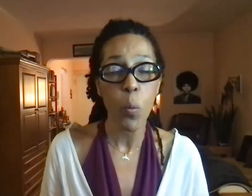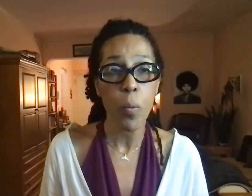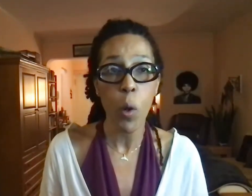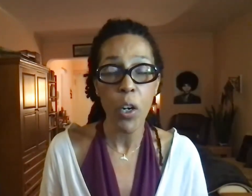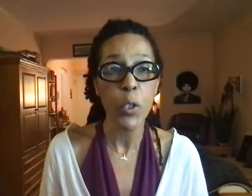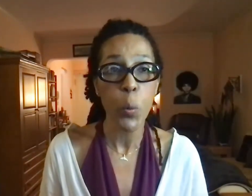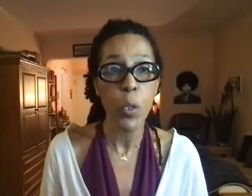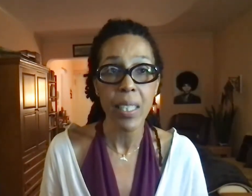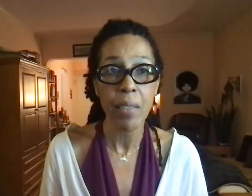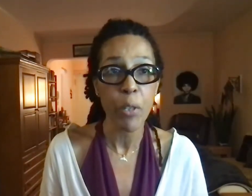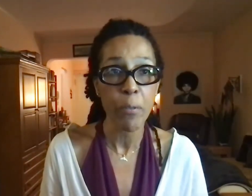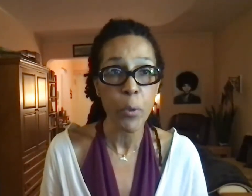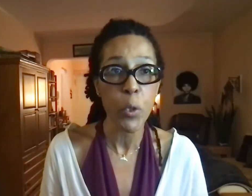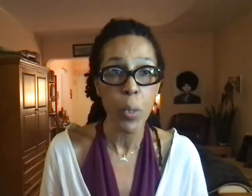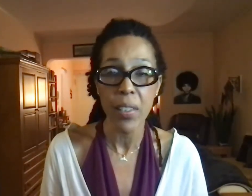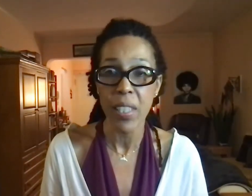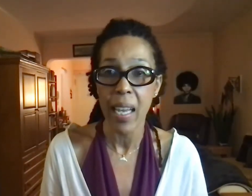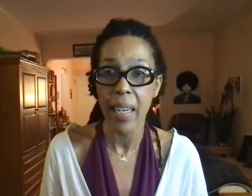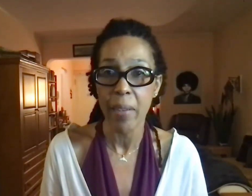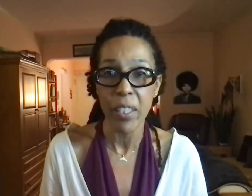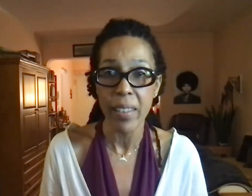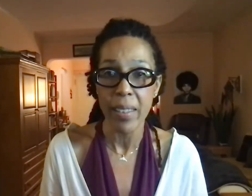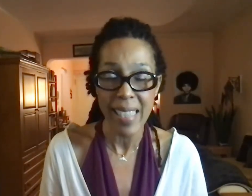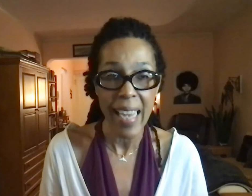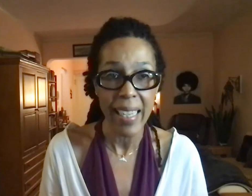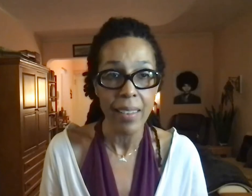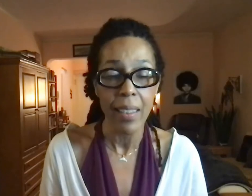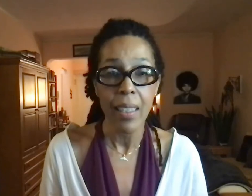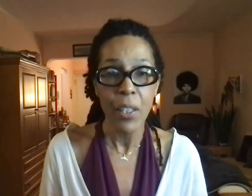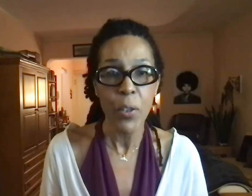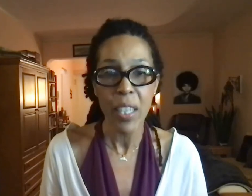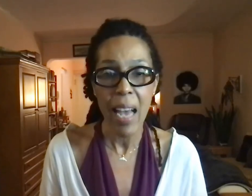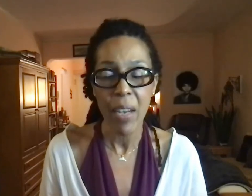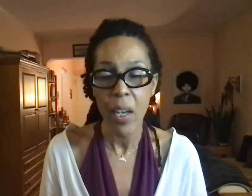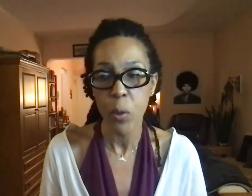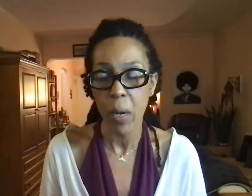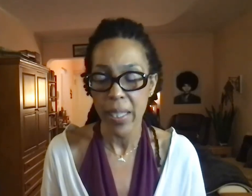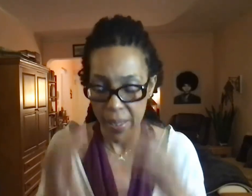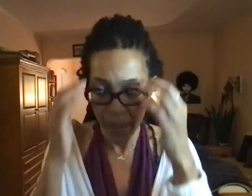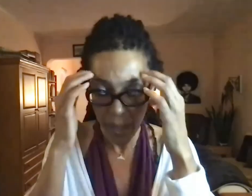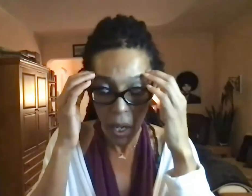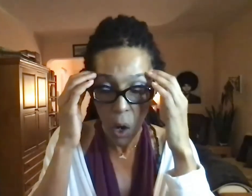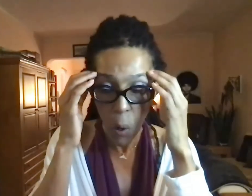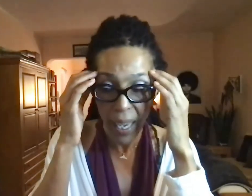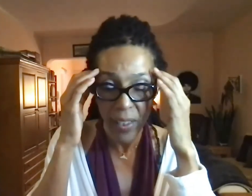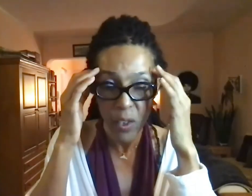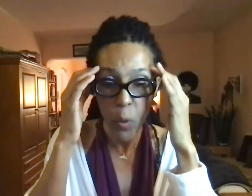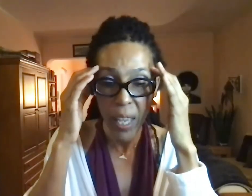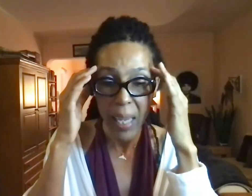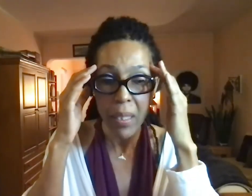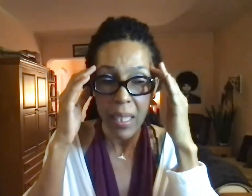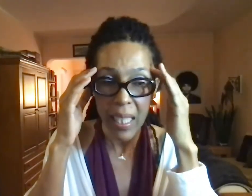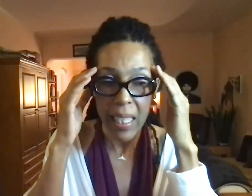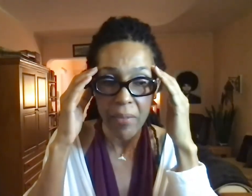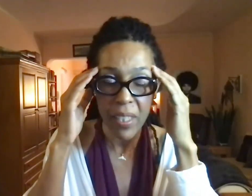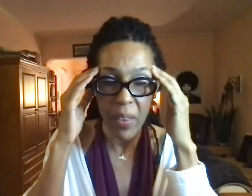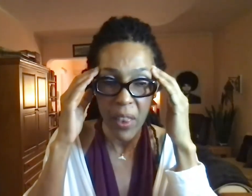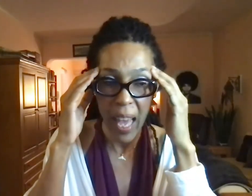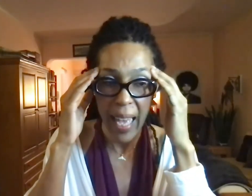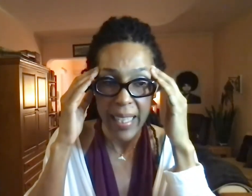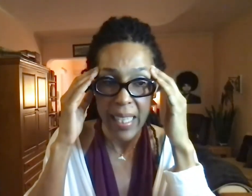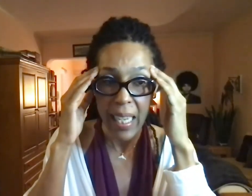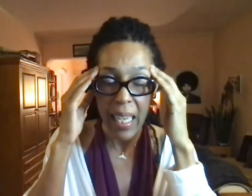these workers who are delivering food to us at every second, you're gonna have a health crisis. Okay, so they